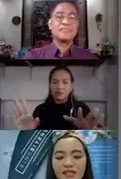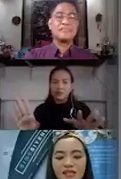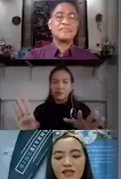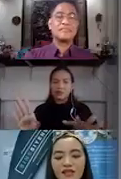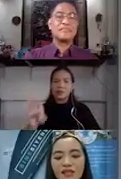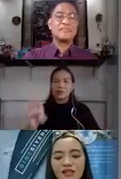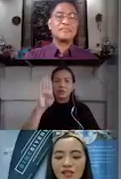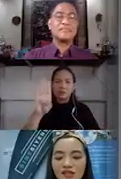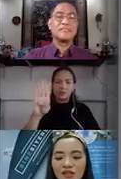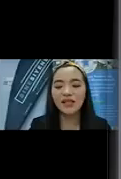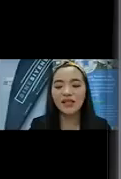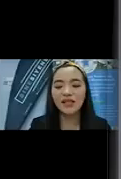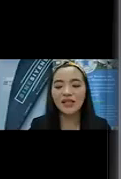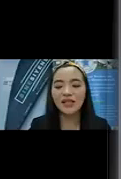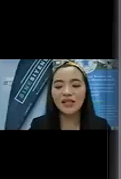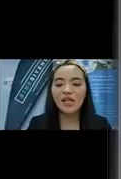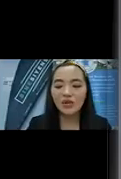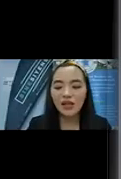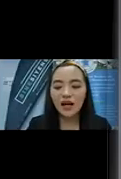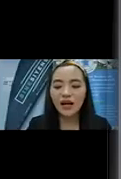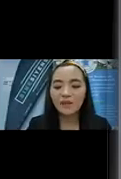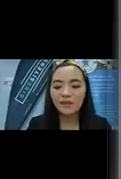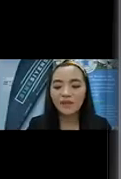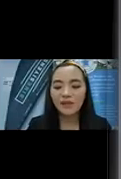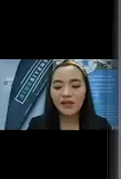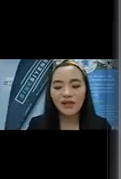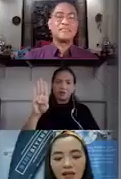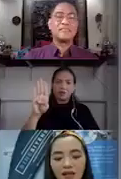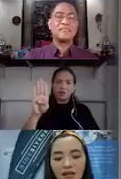of Arts also in